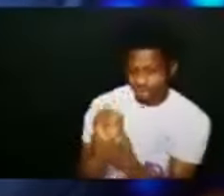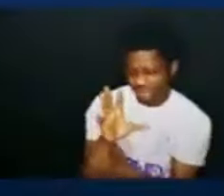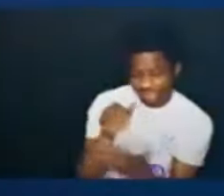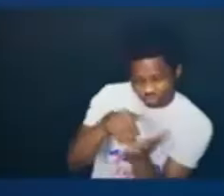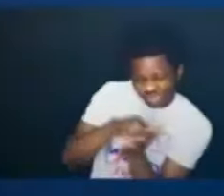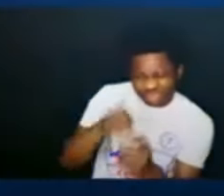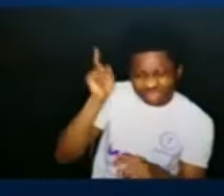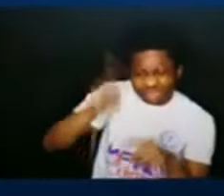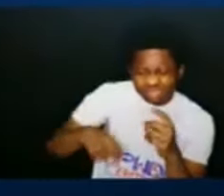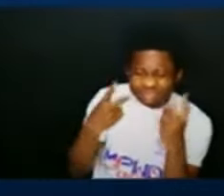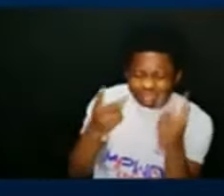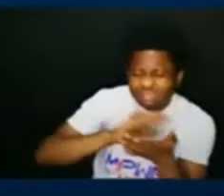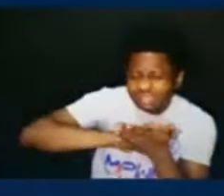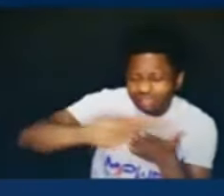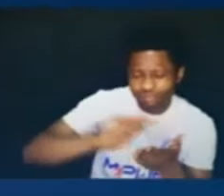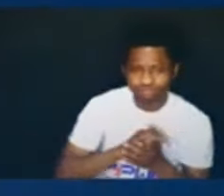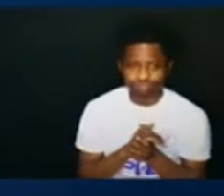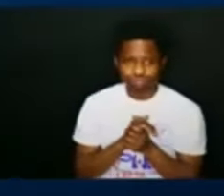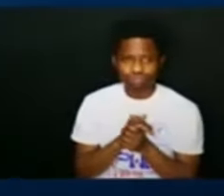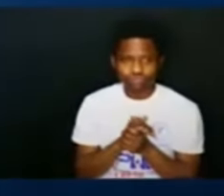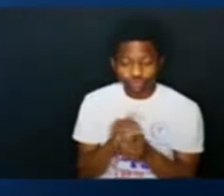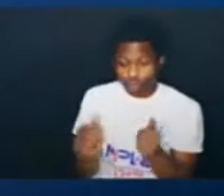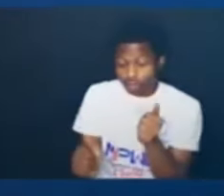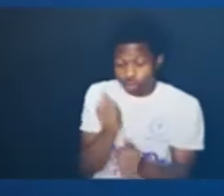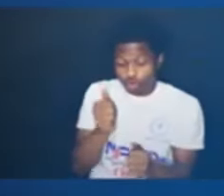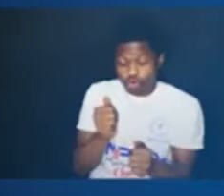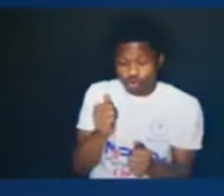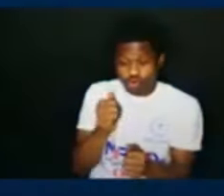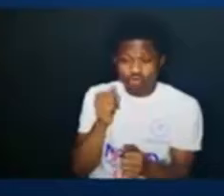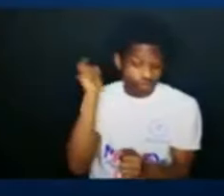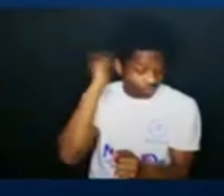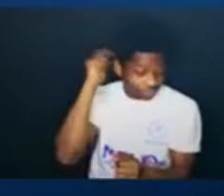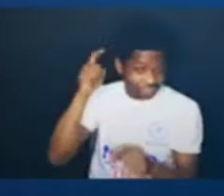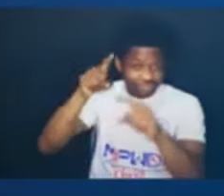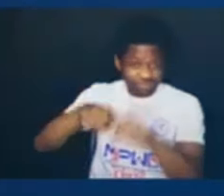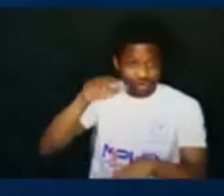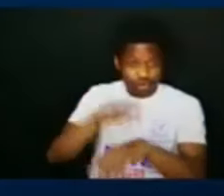exposure. Now, as in